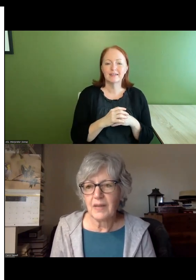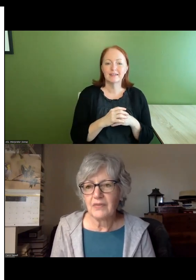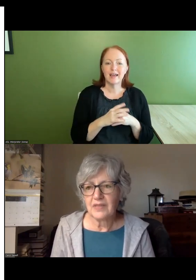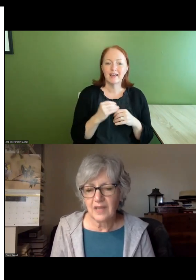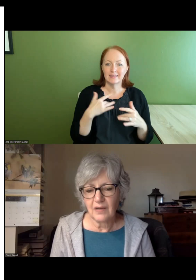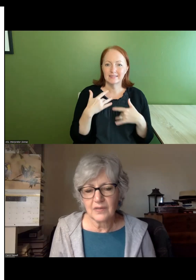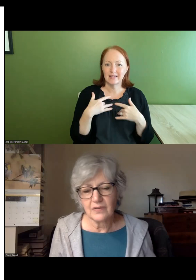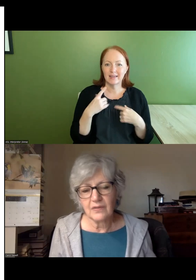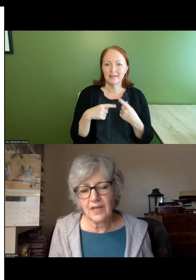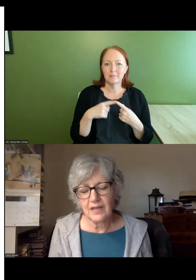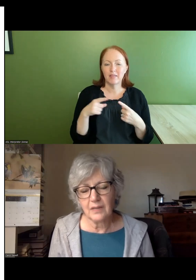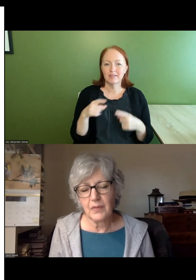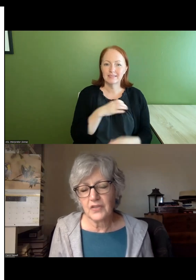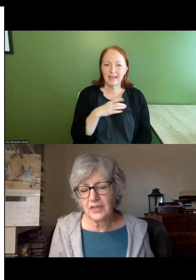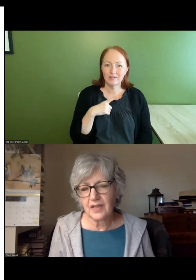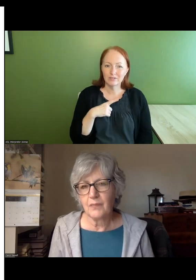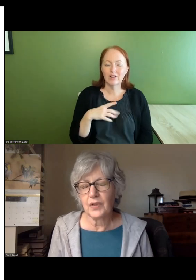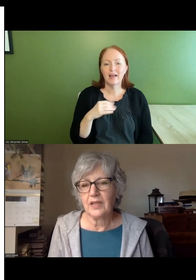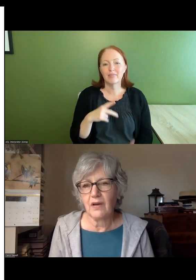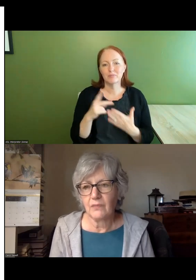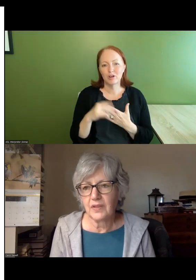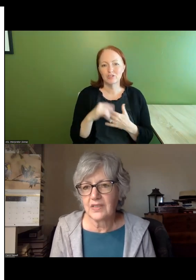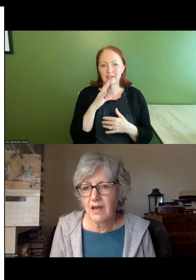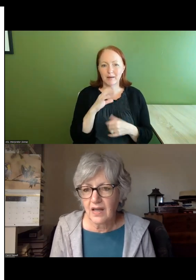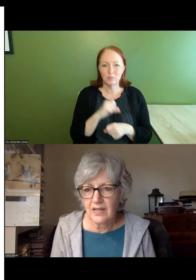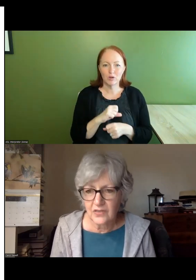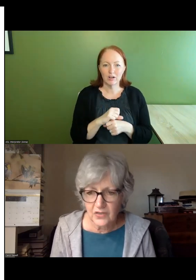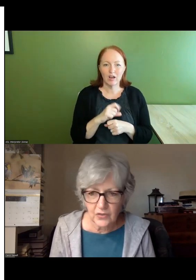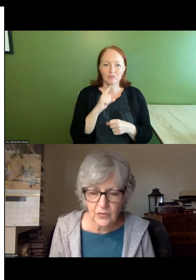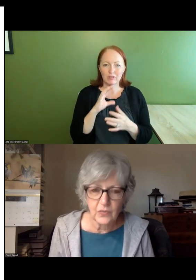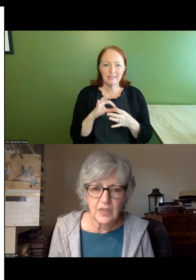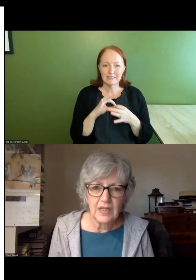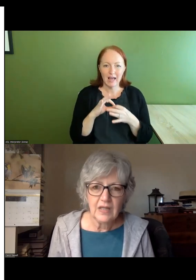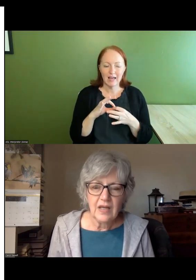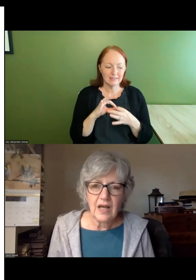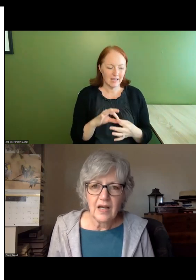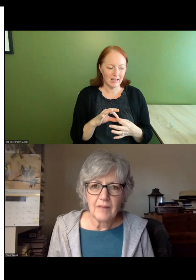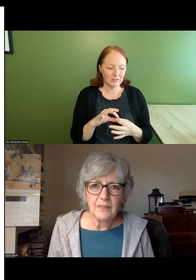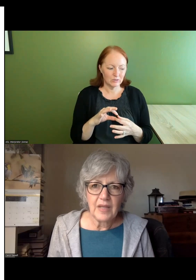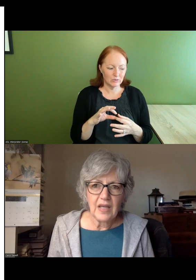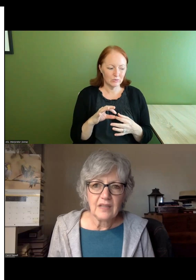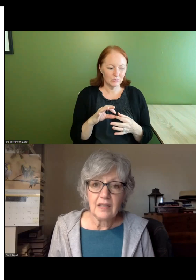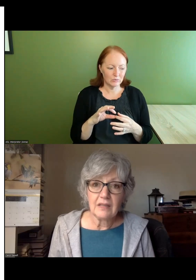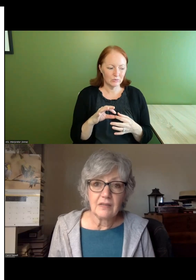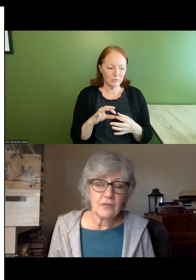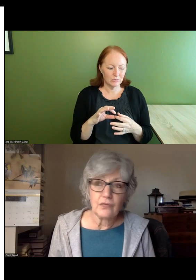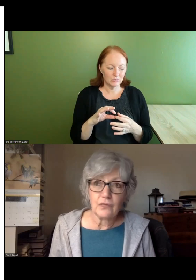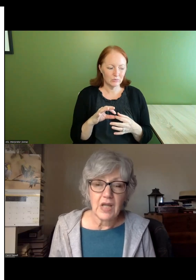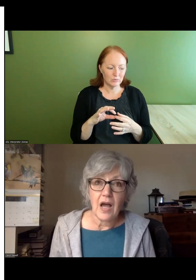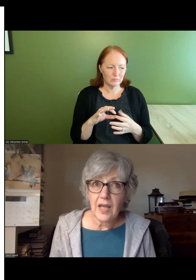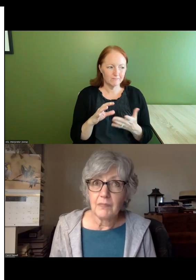excited about this council. And the project that I'm working on really ties to and